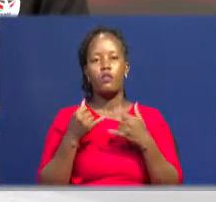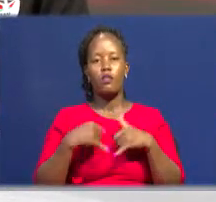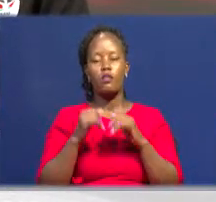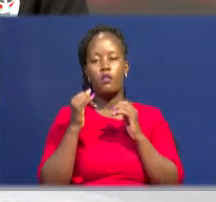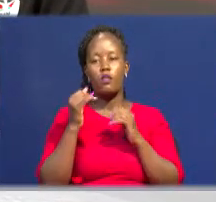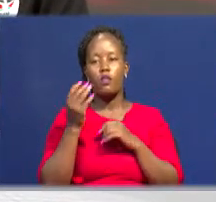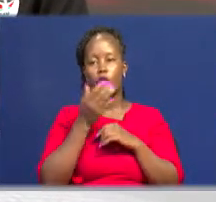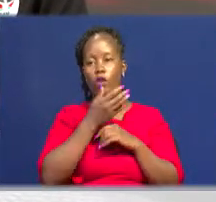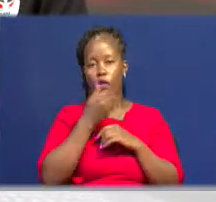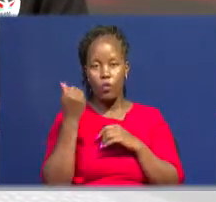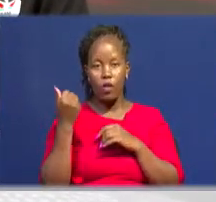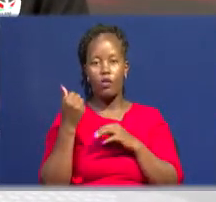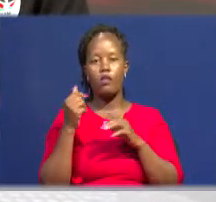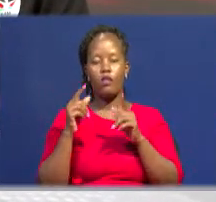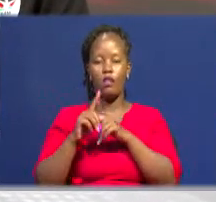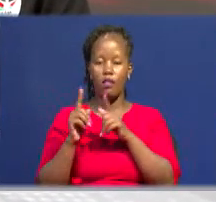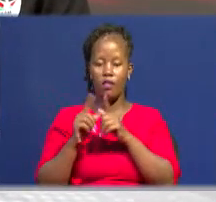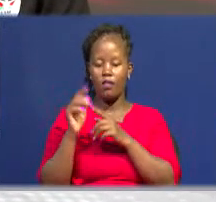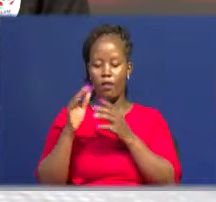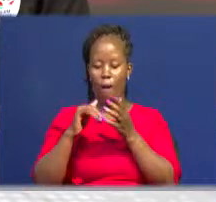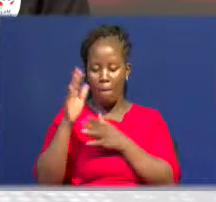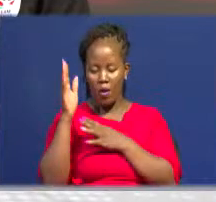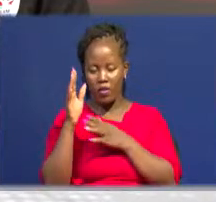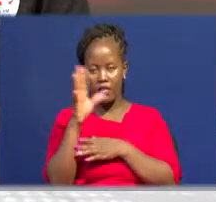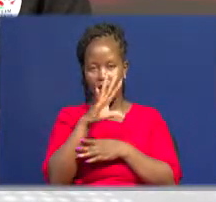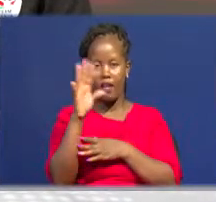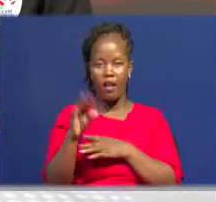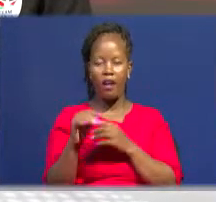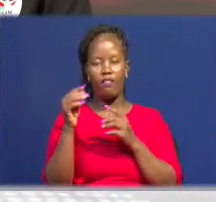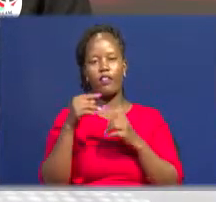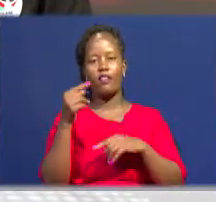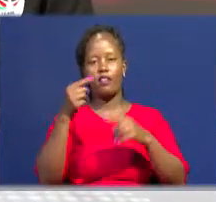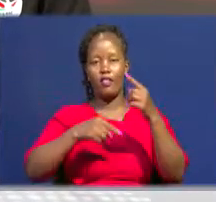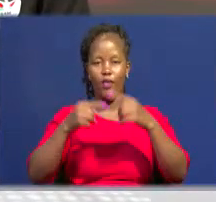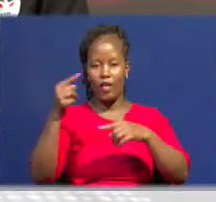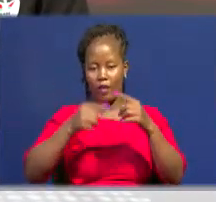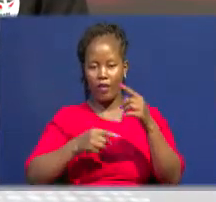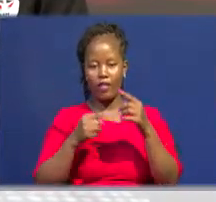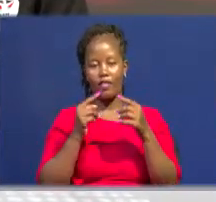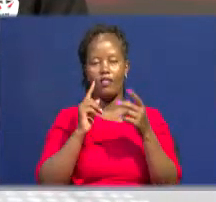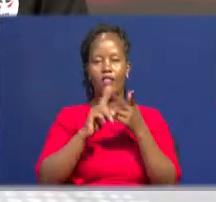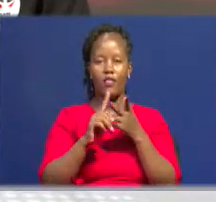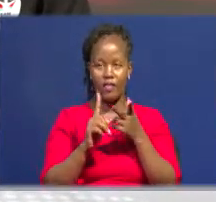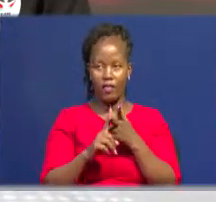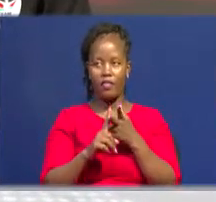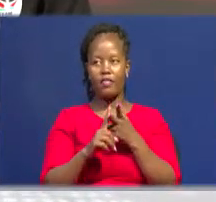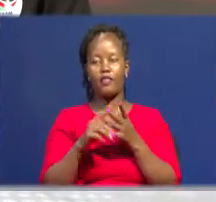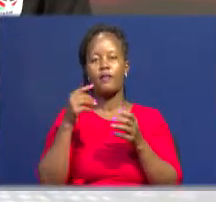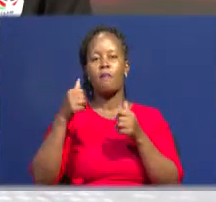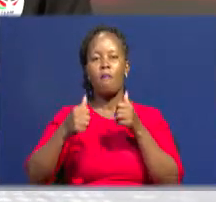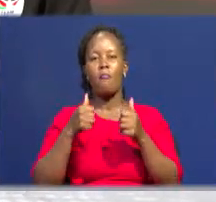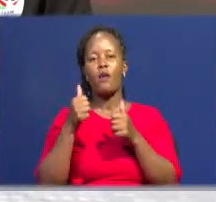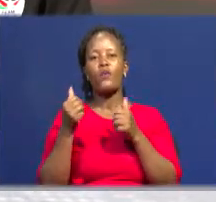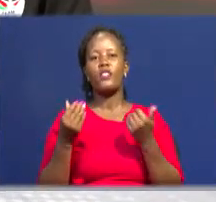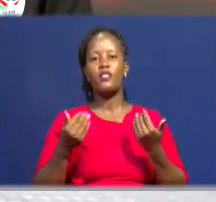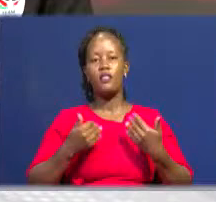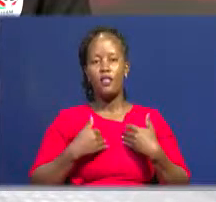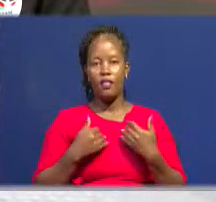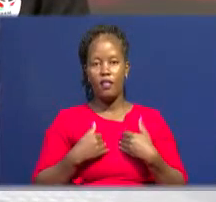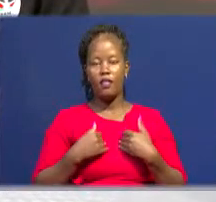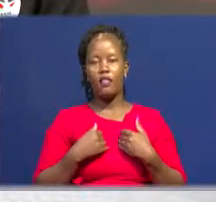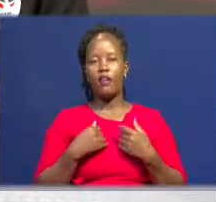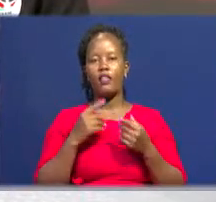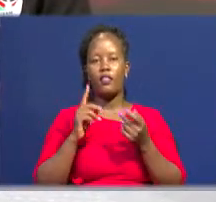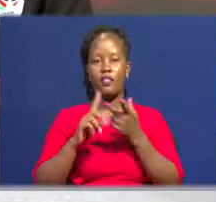stage. So we are not just looking at the African Games. We are looking at the World Beach Games. So we are helping